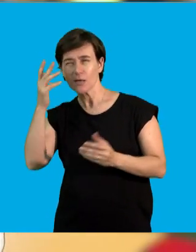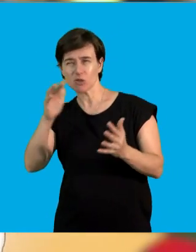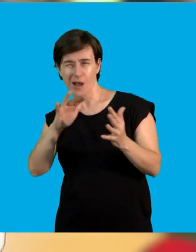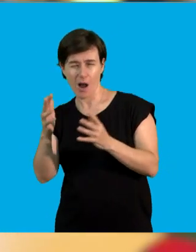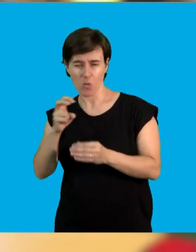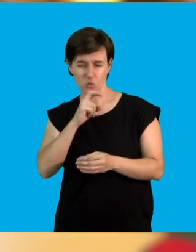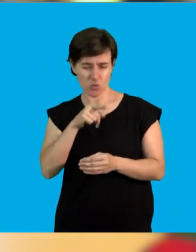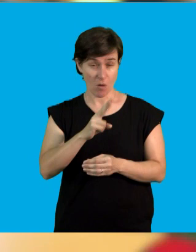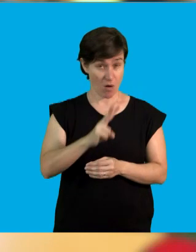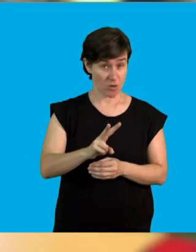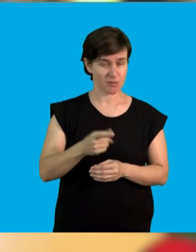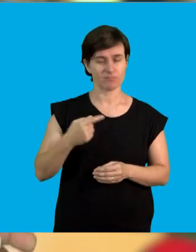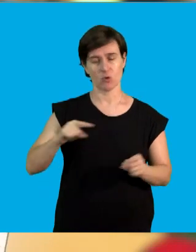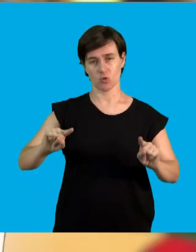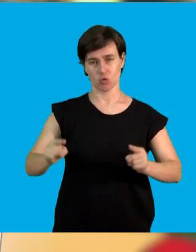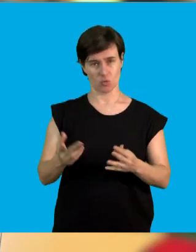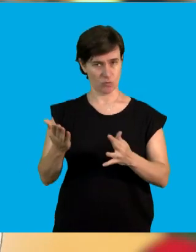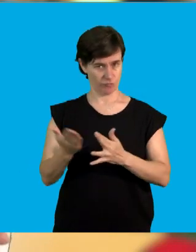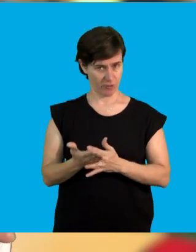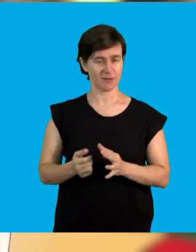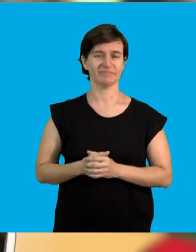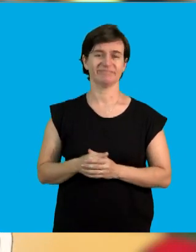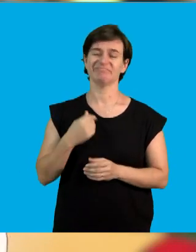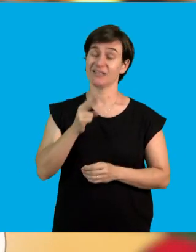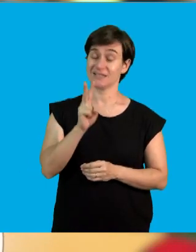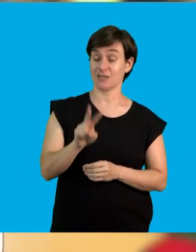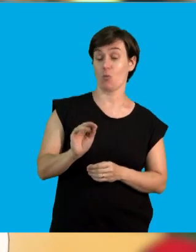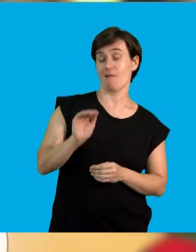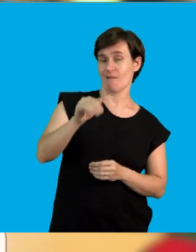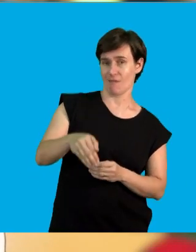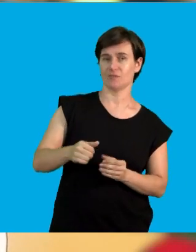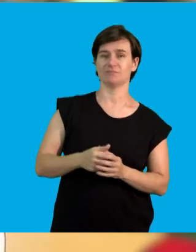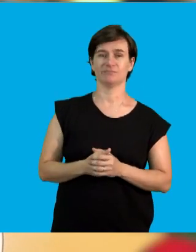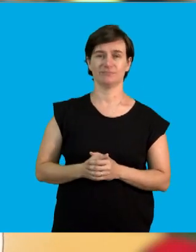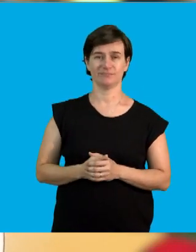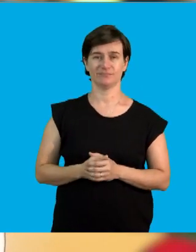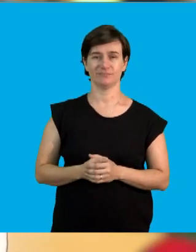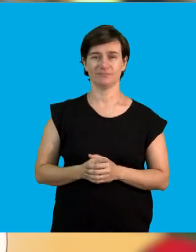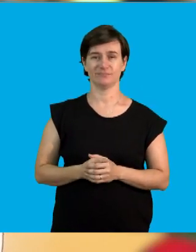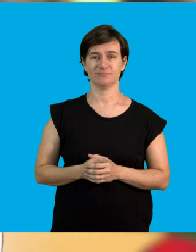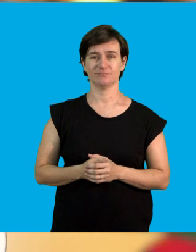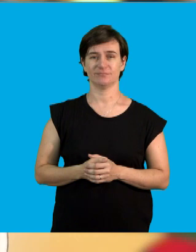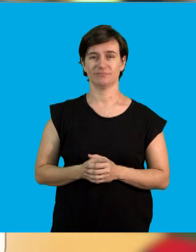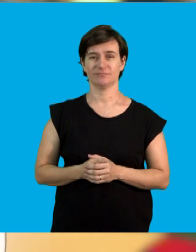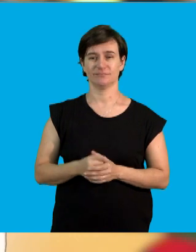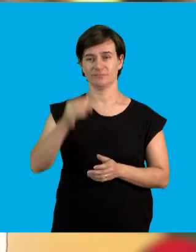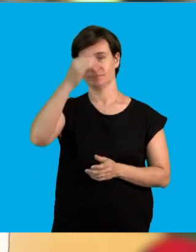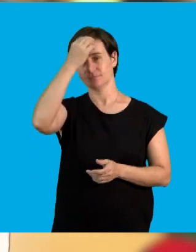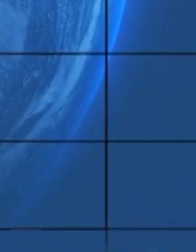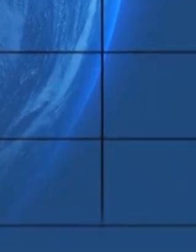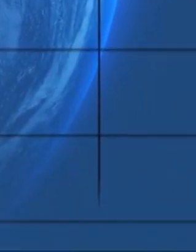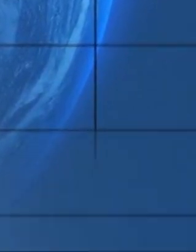application questions that are also still based on the parallel circuit, we're just going to go for a quick short break, and I will see you just after this.